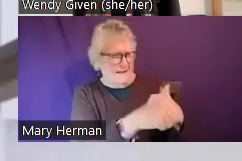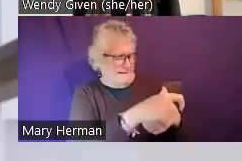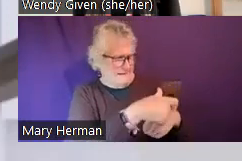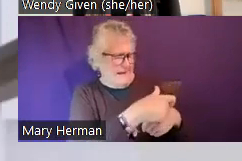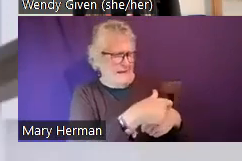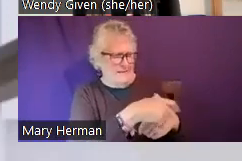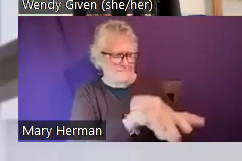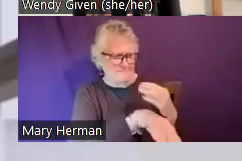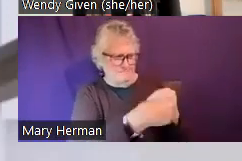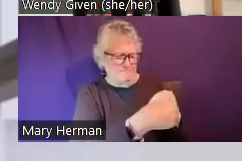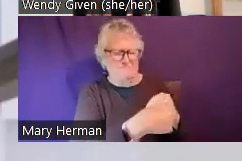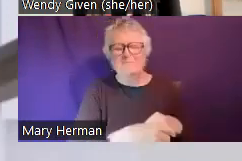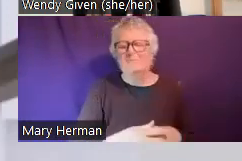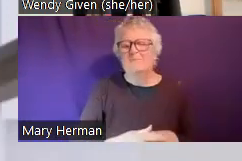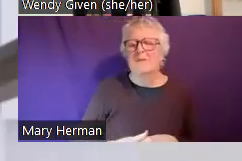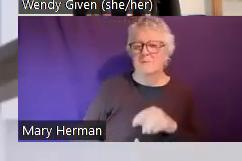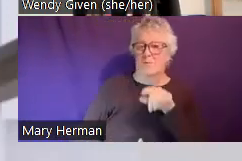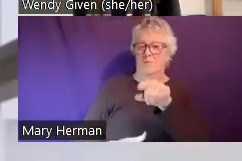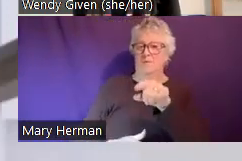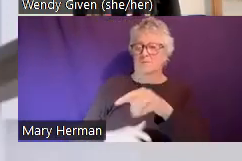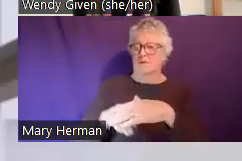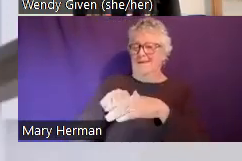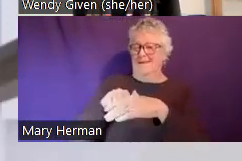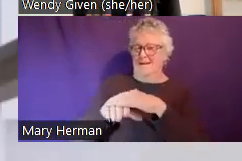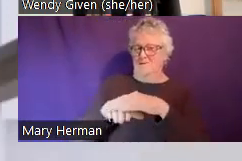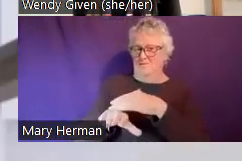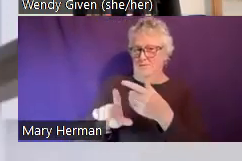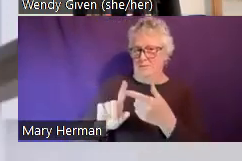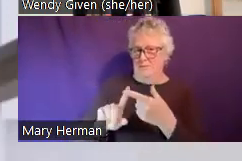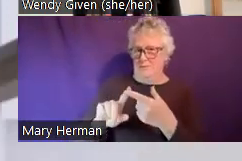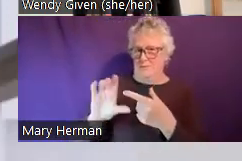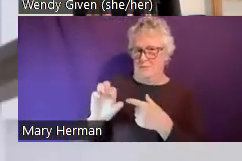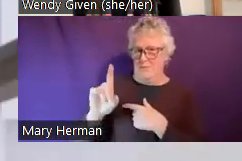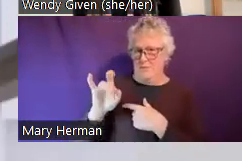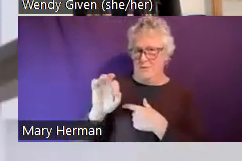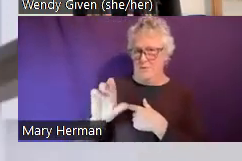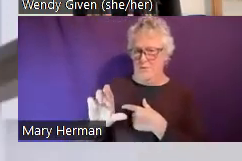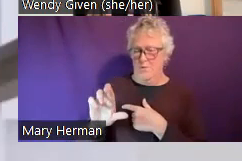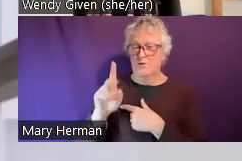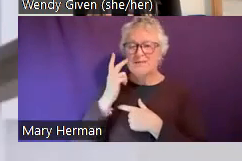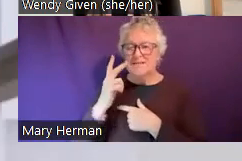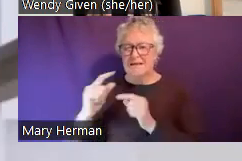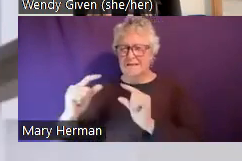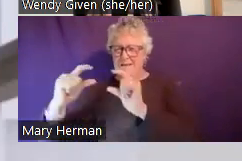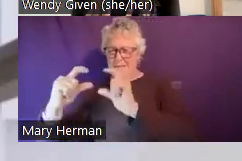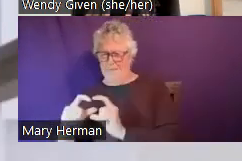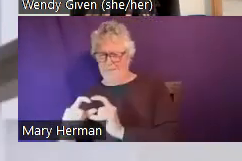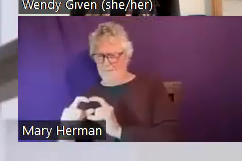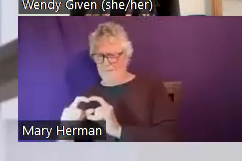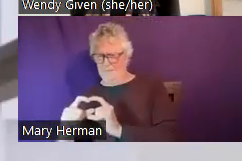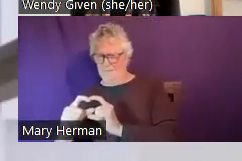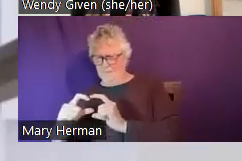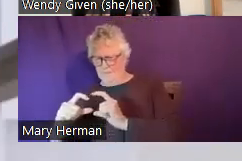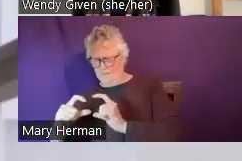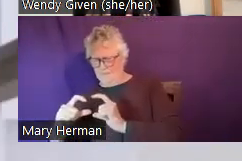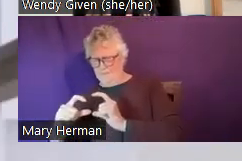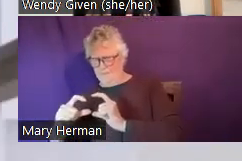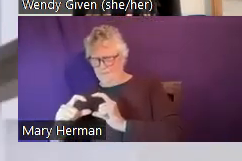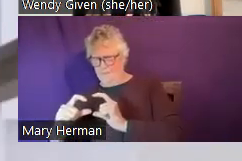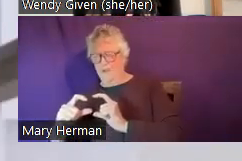yes, this is the entry to that corridor, as you can see down here in the smaller map of the sort of layout of the